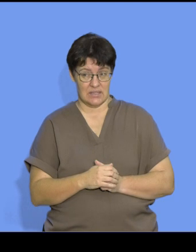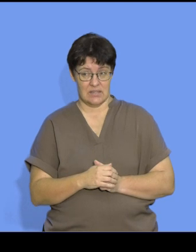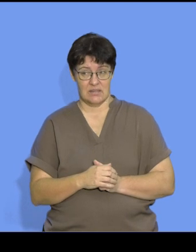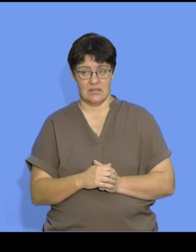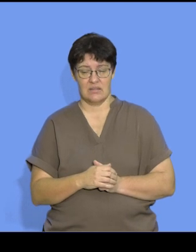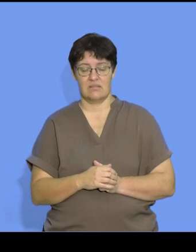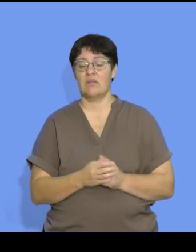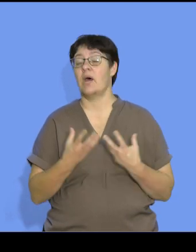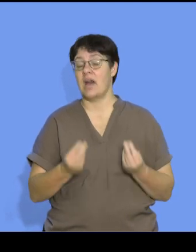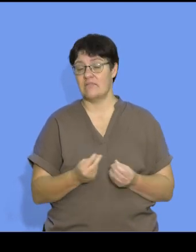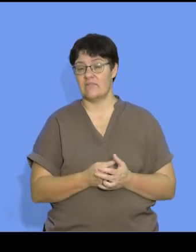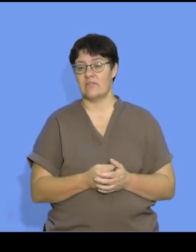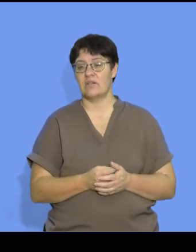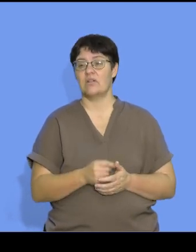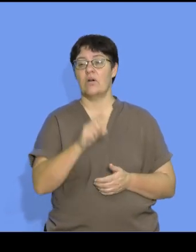we're going to have